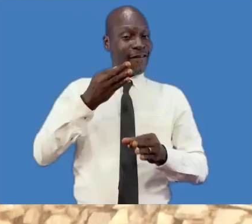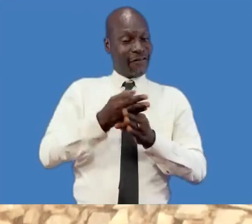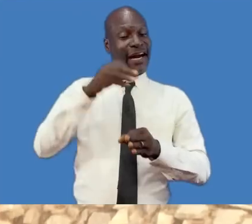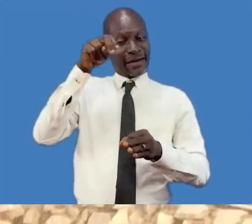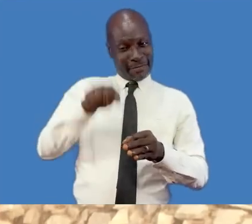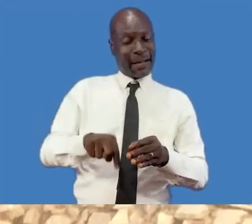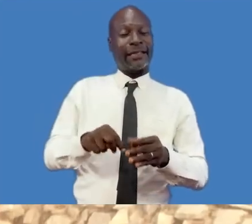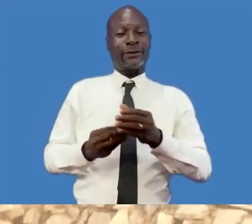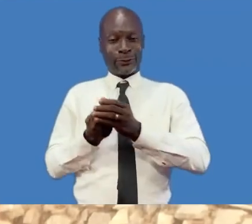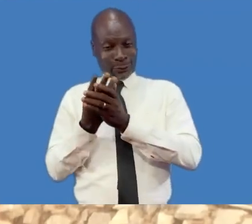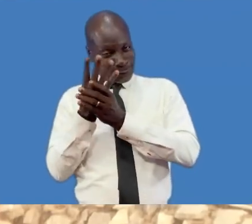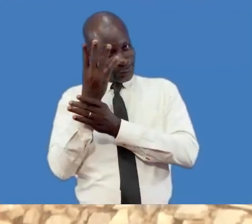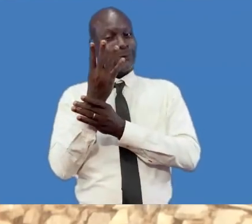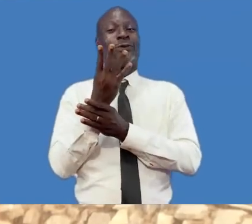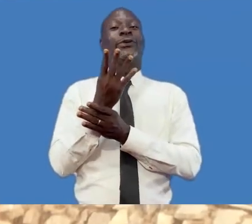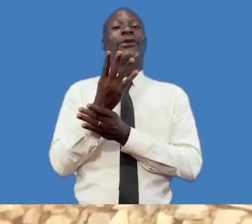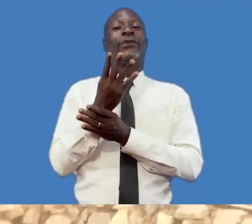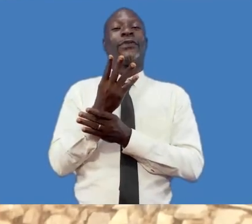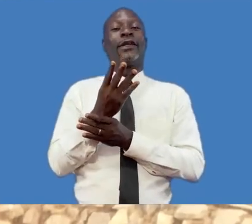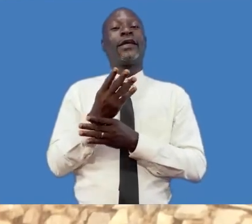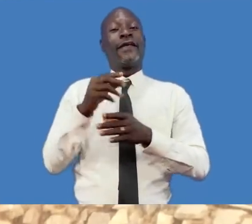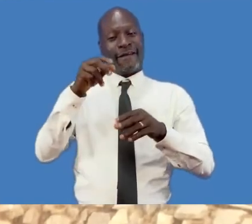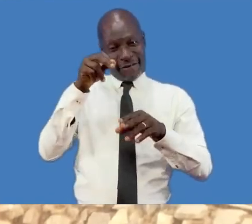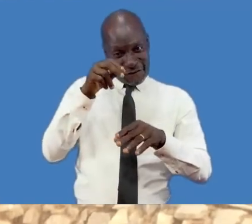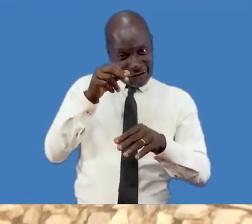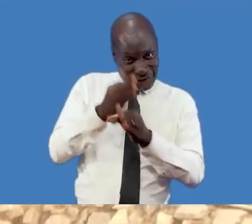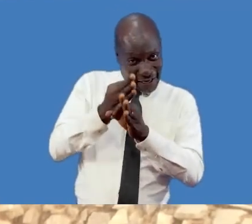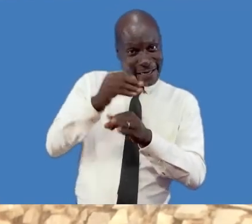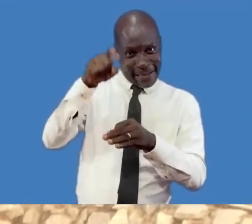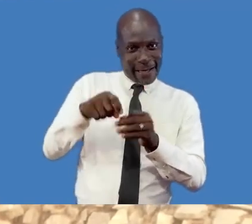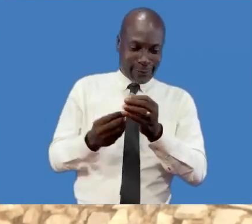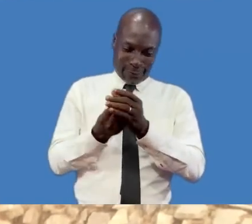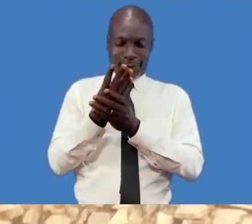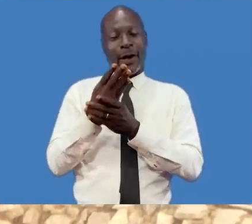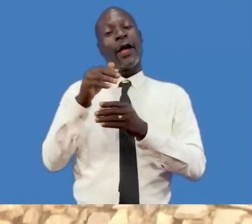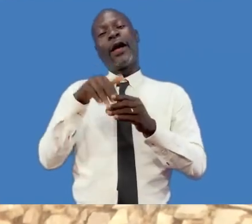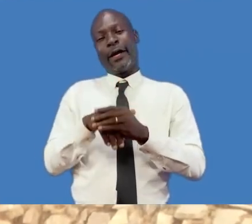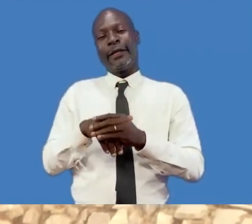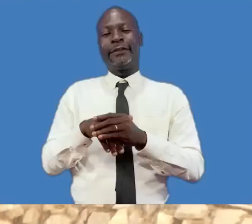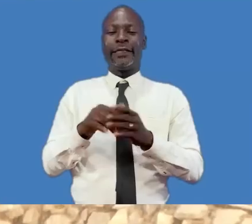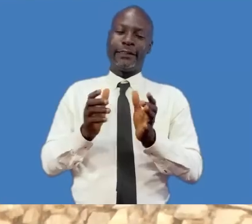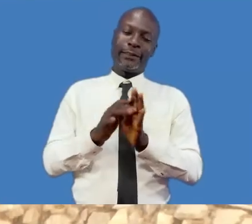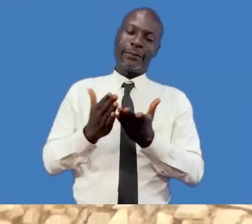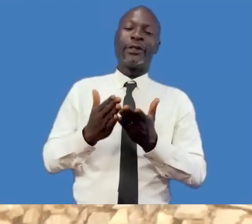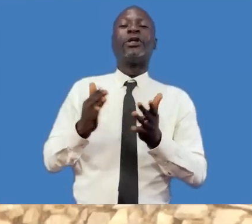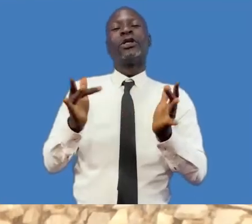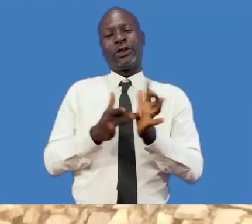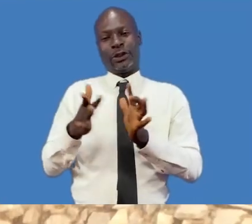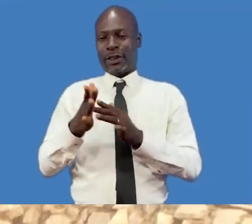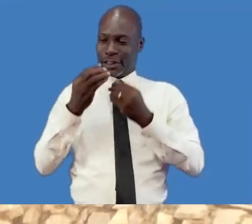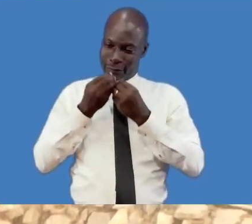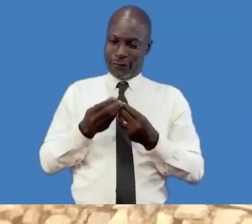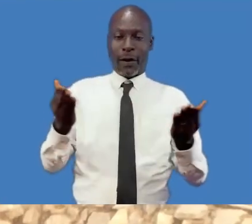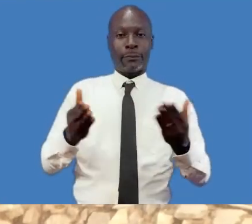Jidie enyini gidie enyini etu ochro no mu no Yerade Jesus Christ ka kyerɛ nkrɔfo bi sɛ,